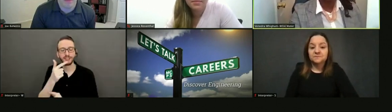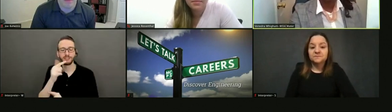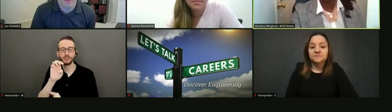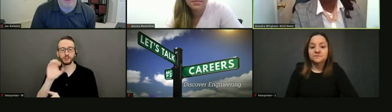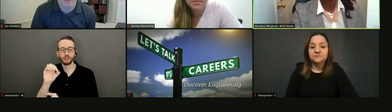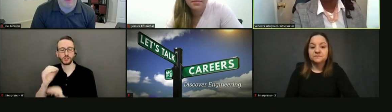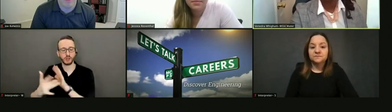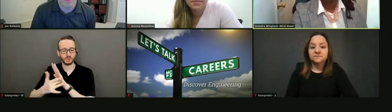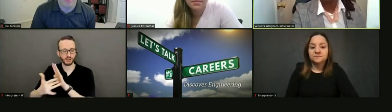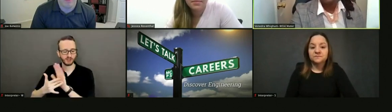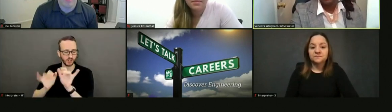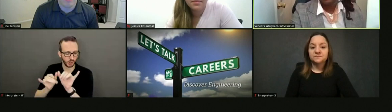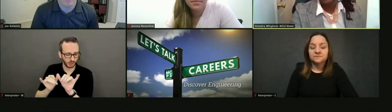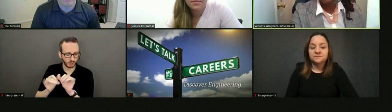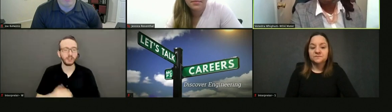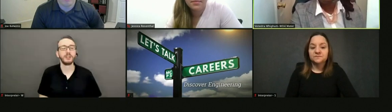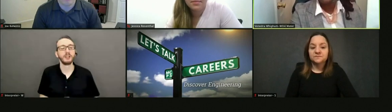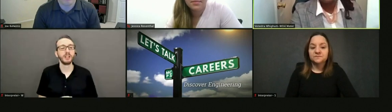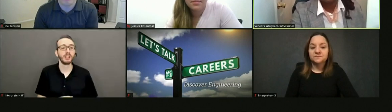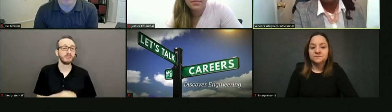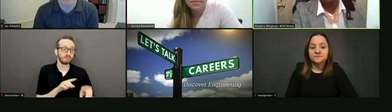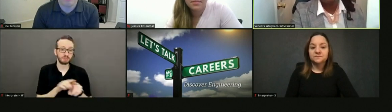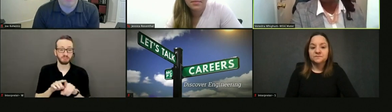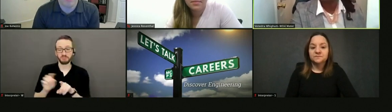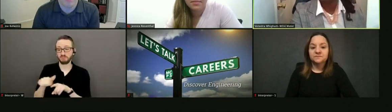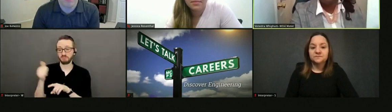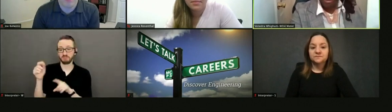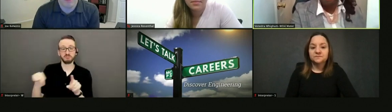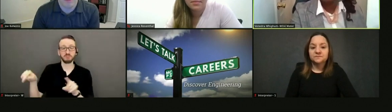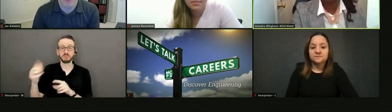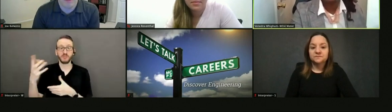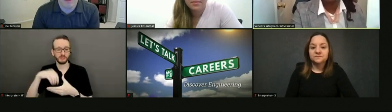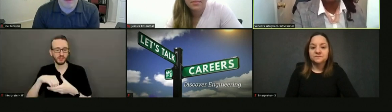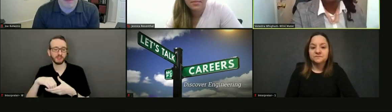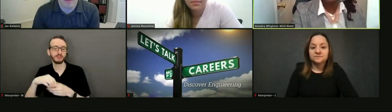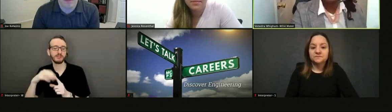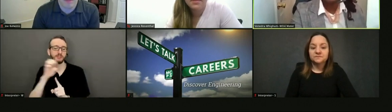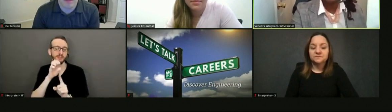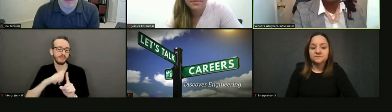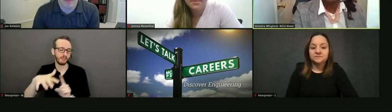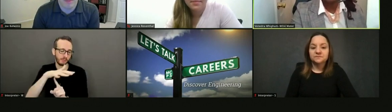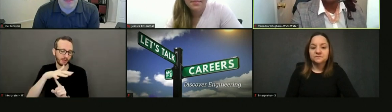engineers, as well as additional persons that are involved in environmental engineering.